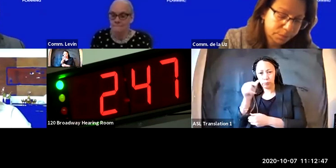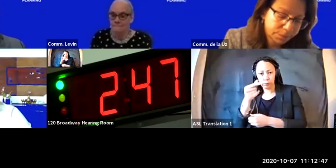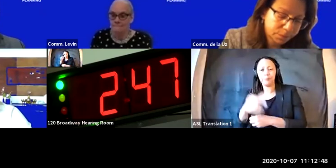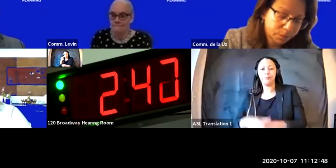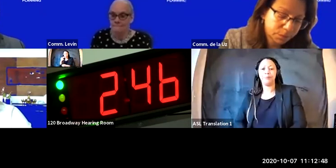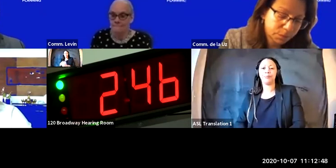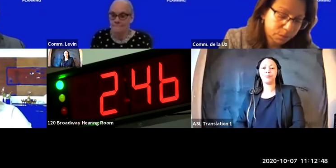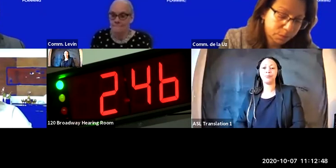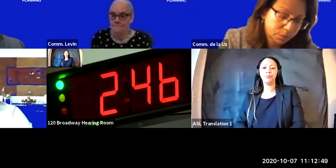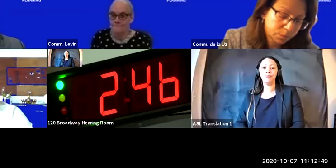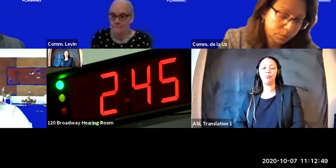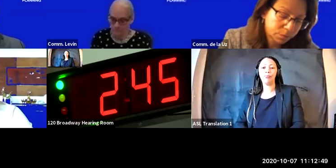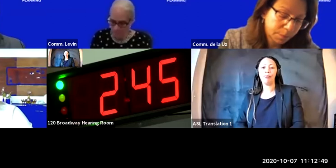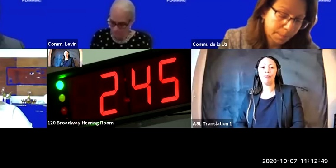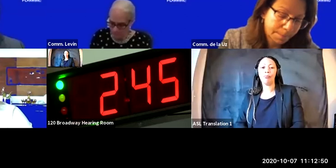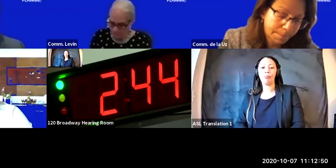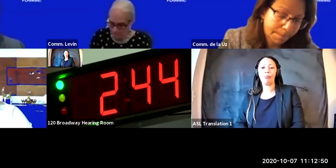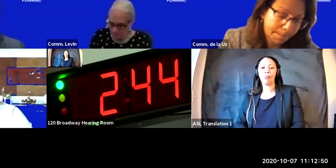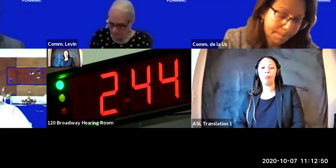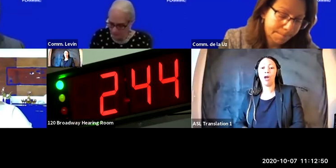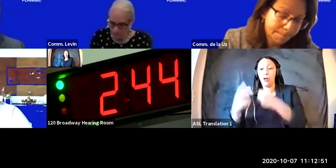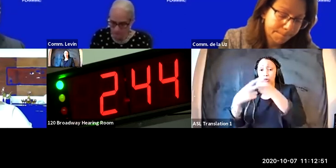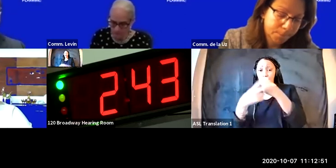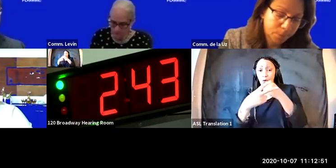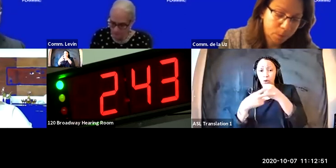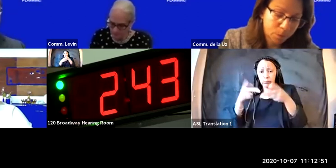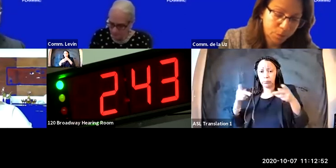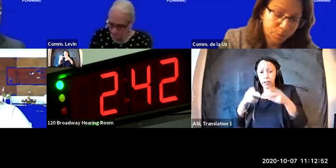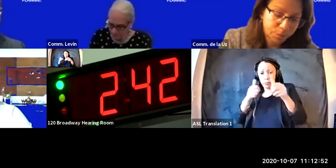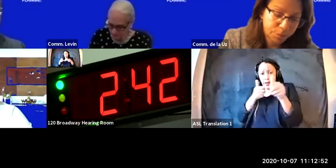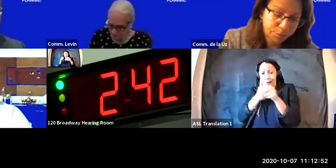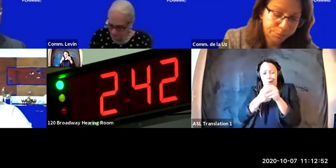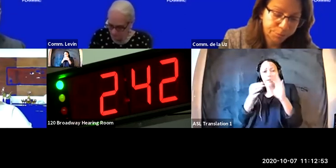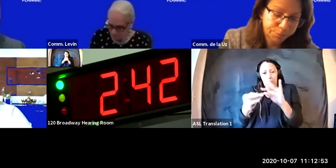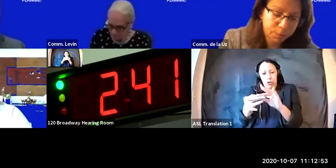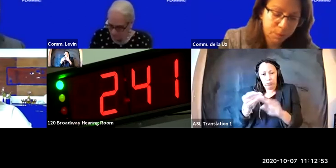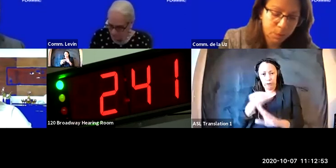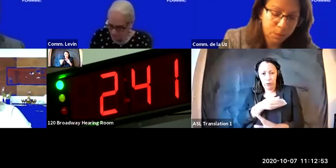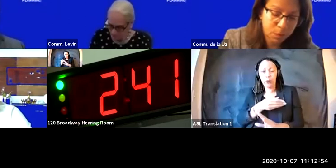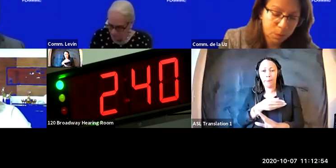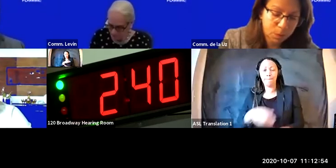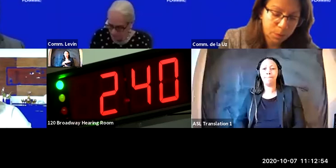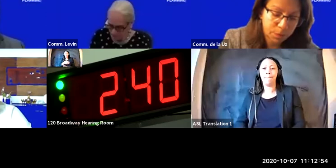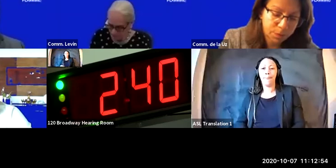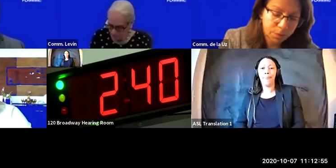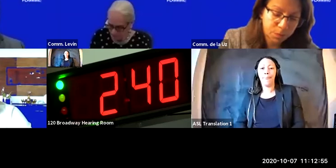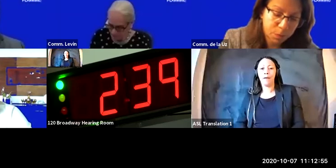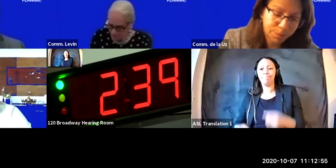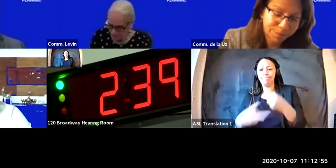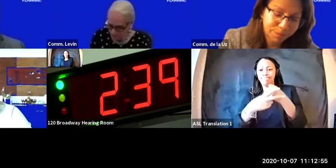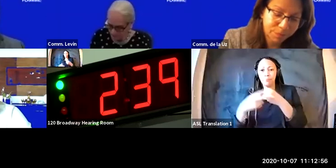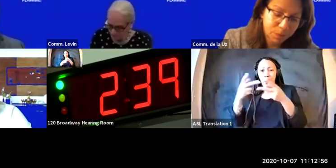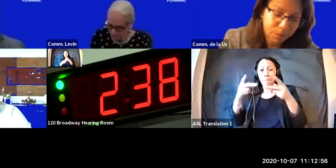The storage facility behind this proposed development has been mentioned before. As storage buildings go,